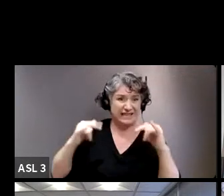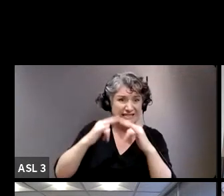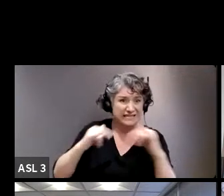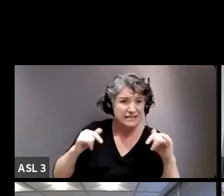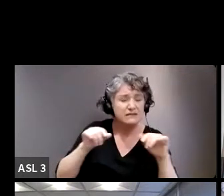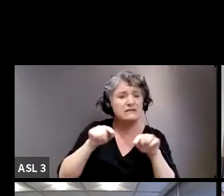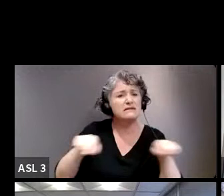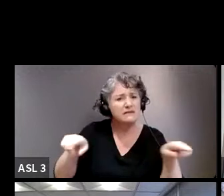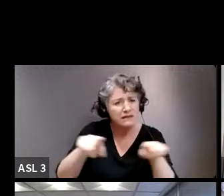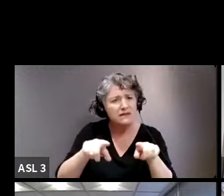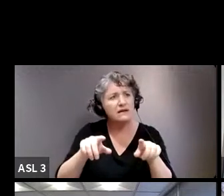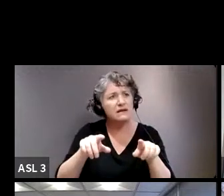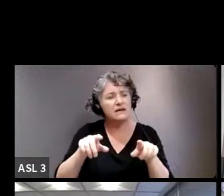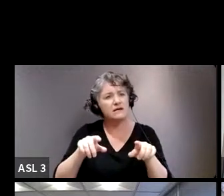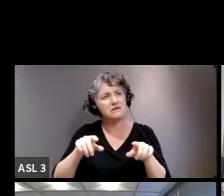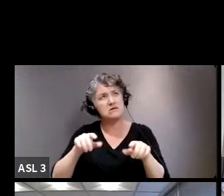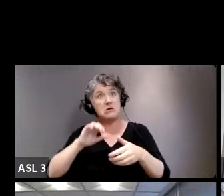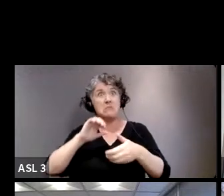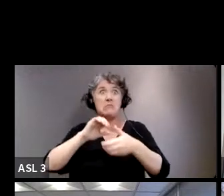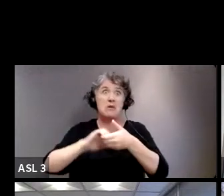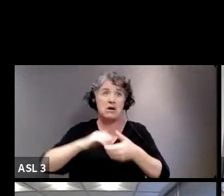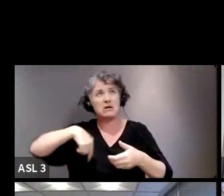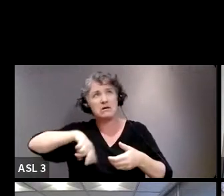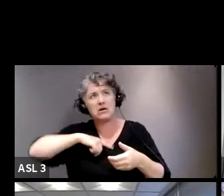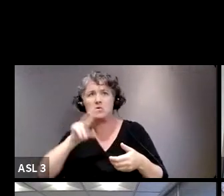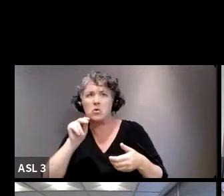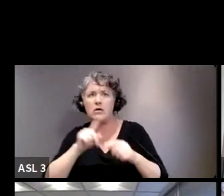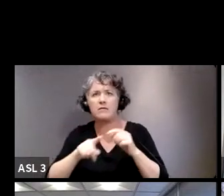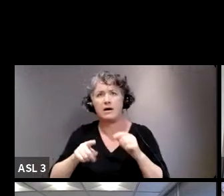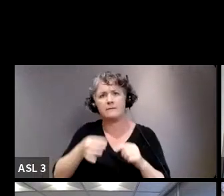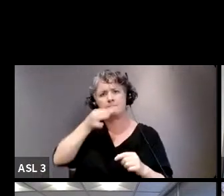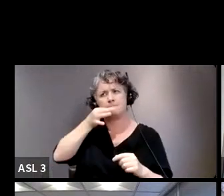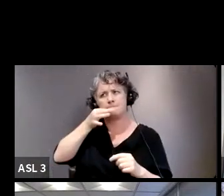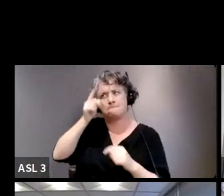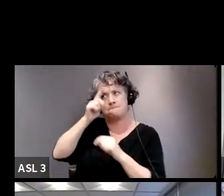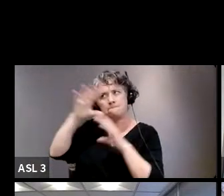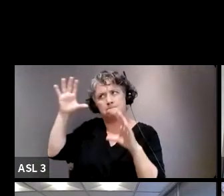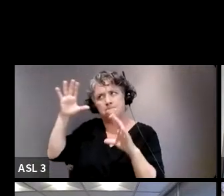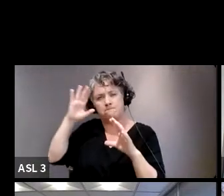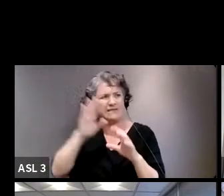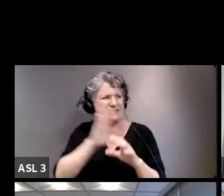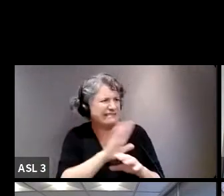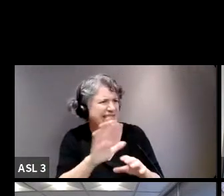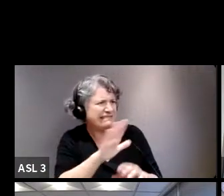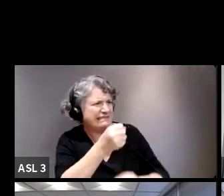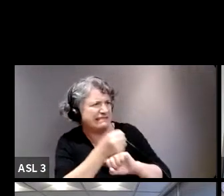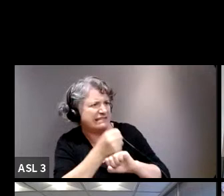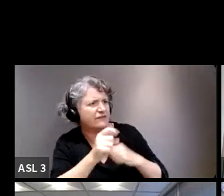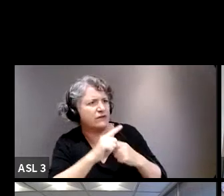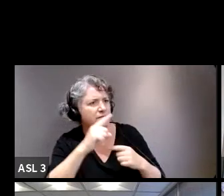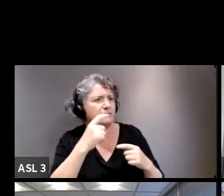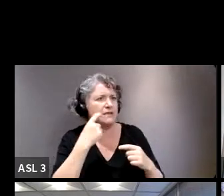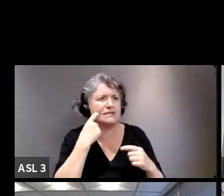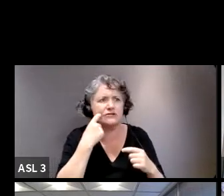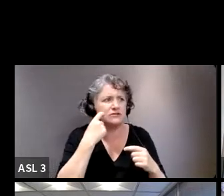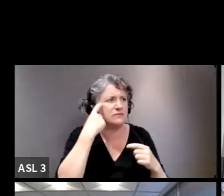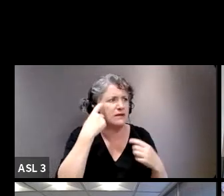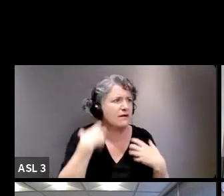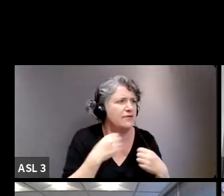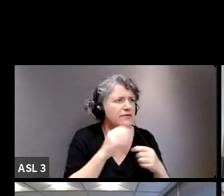partner um but involving uh the expertise that we need for people from the shelters addiction counseling mental health counseling